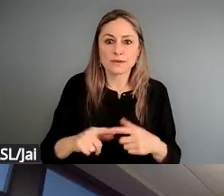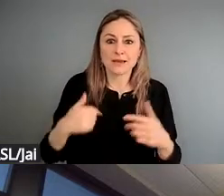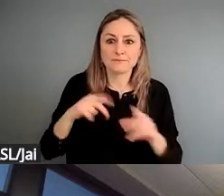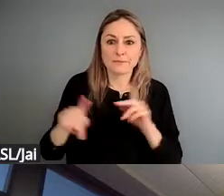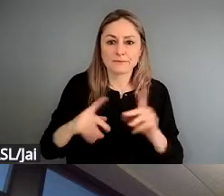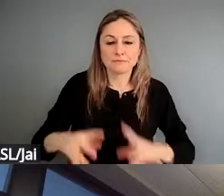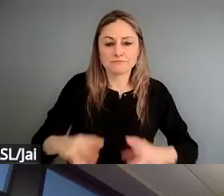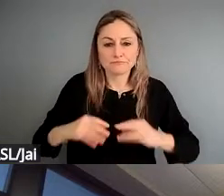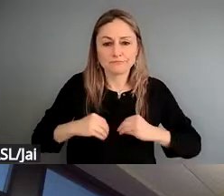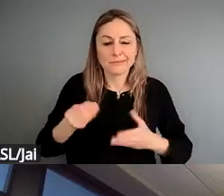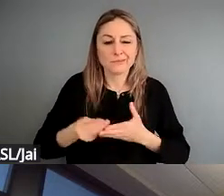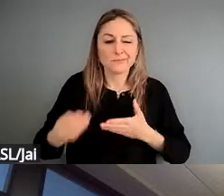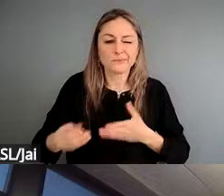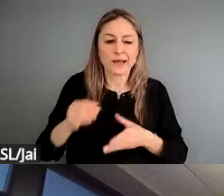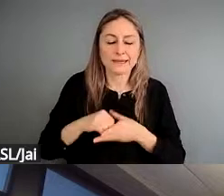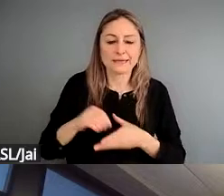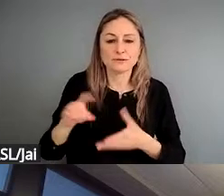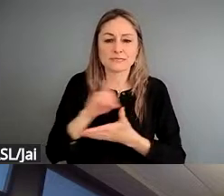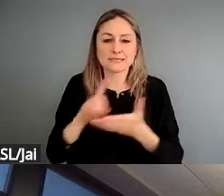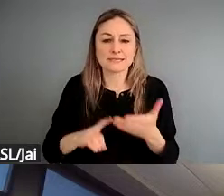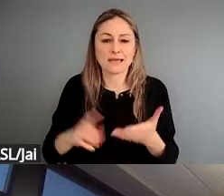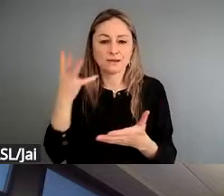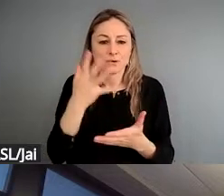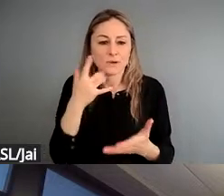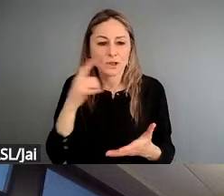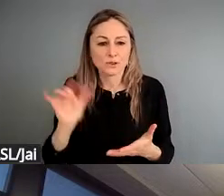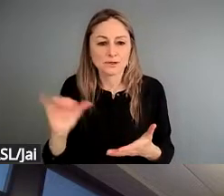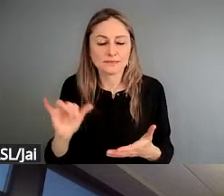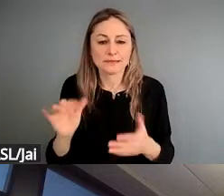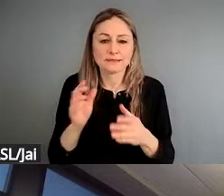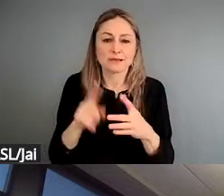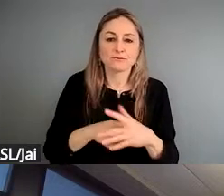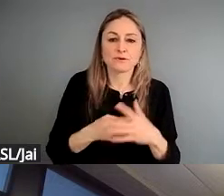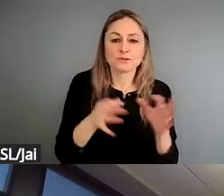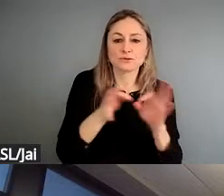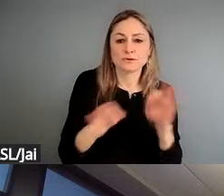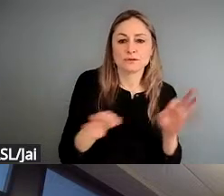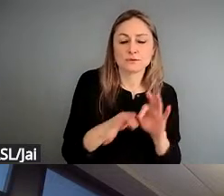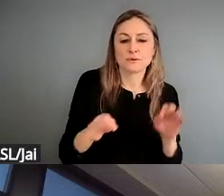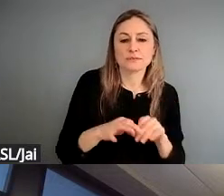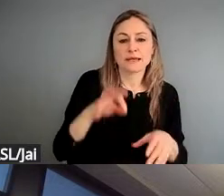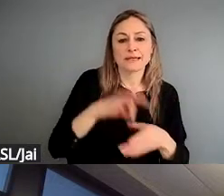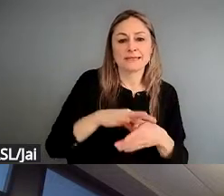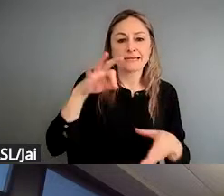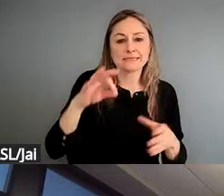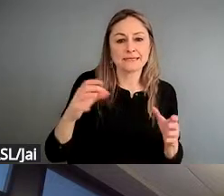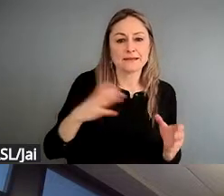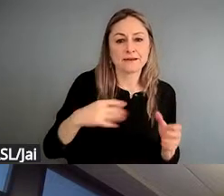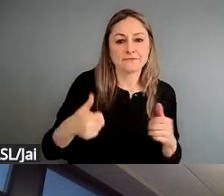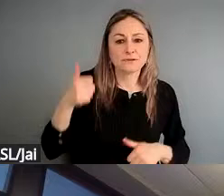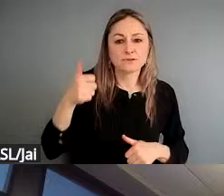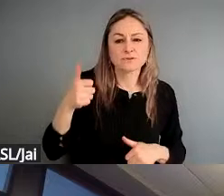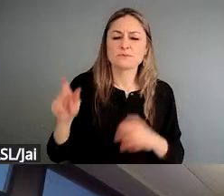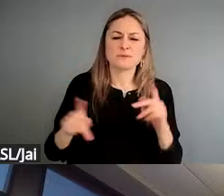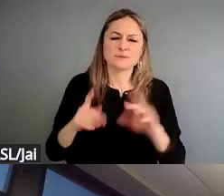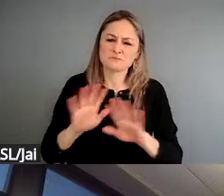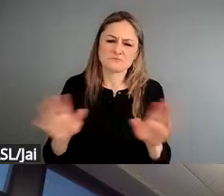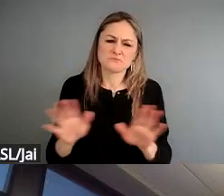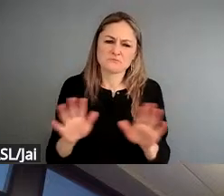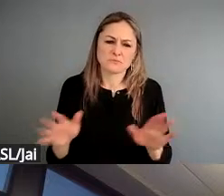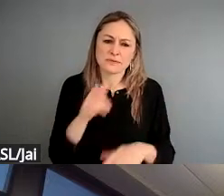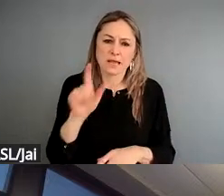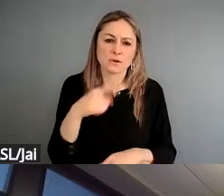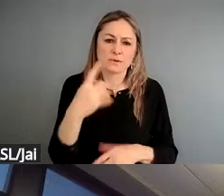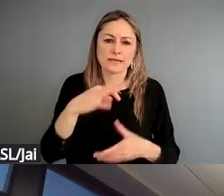design aesthetics, and the original language was around elected officials. Folks discussed that this should be expanded a bit more, so